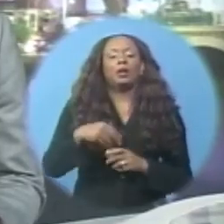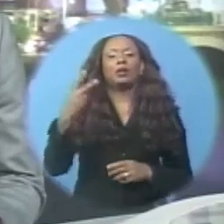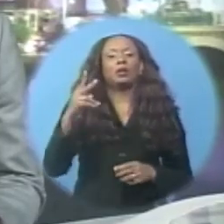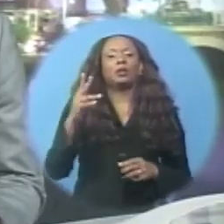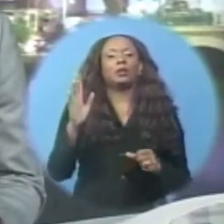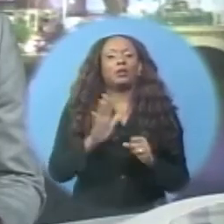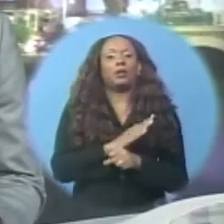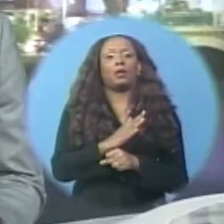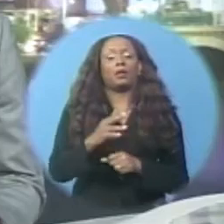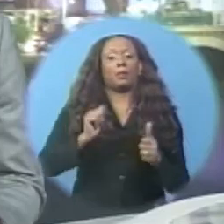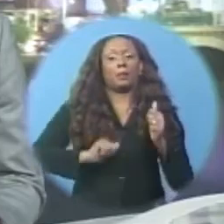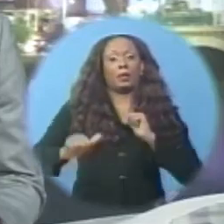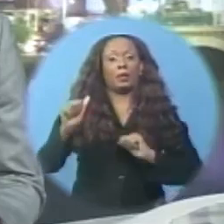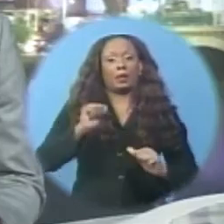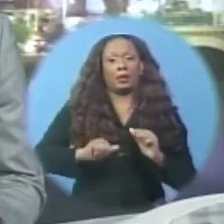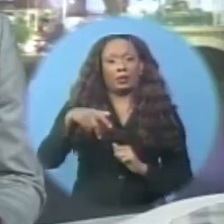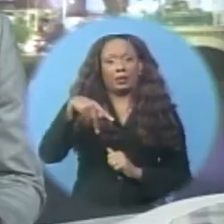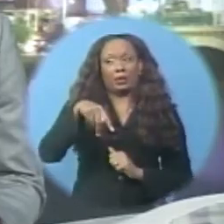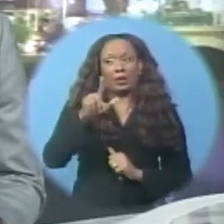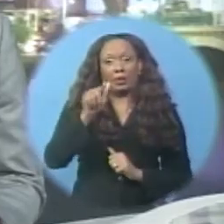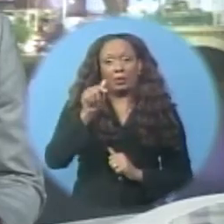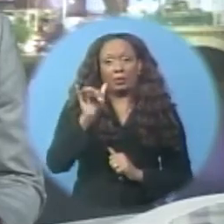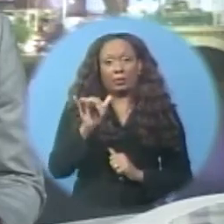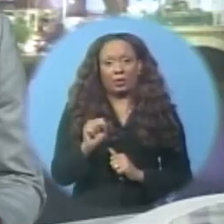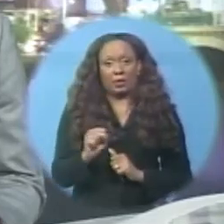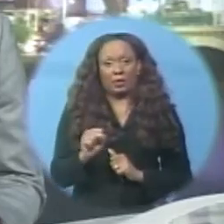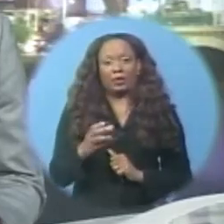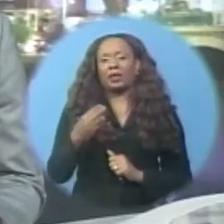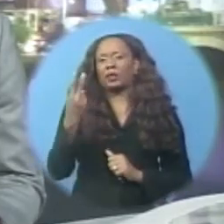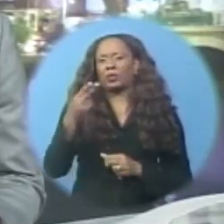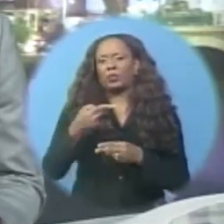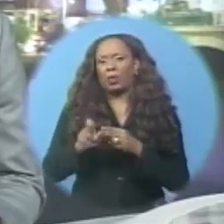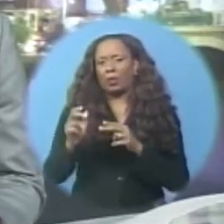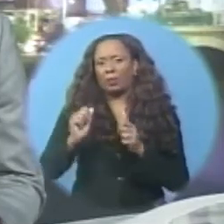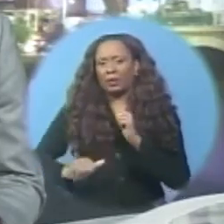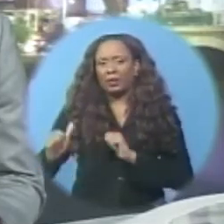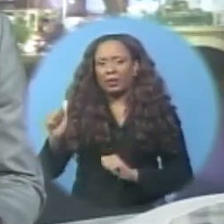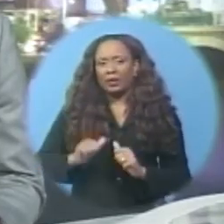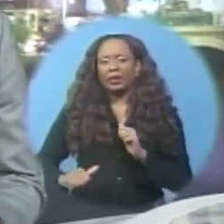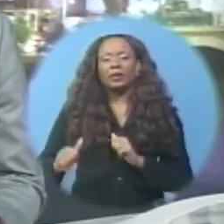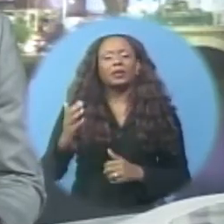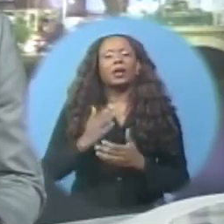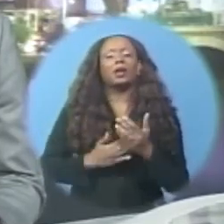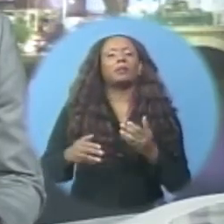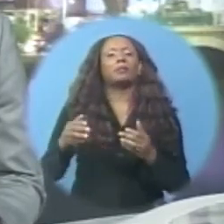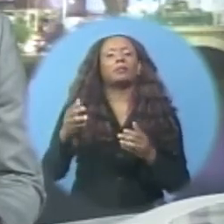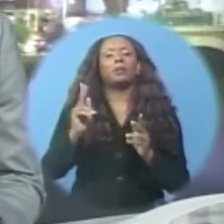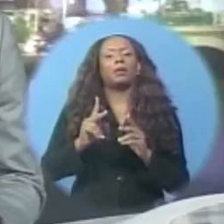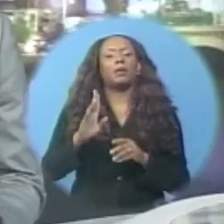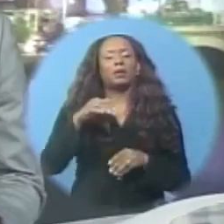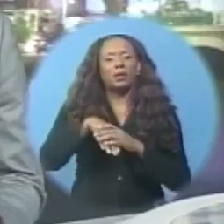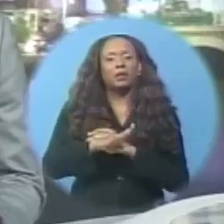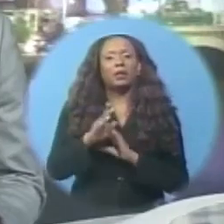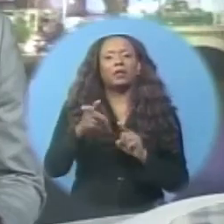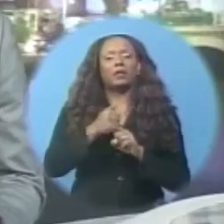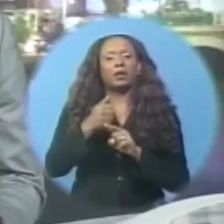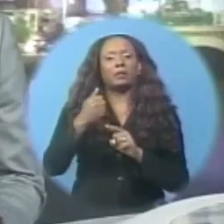full-length plays and 2 short plays. 3 of the 4 theatre entries from Her Majesty's Prison Dodds have made it to the